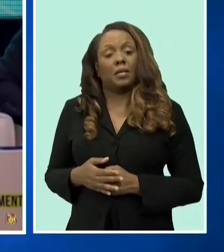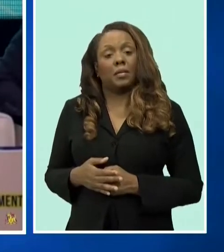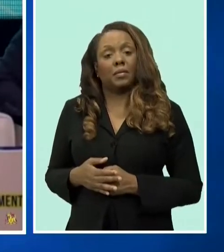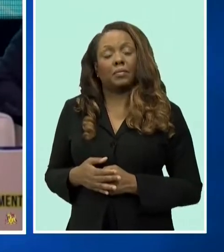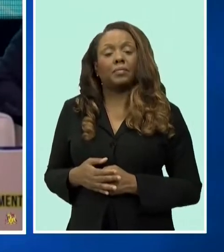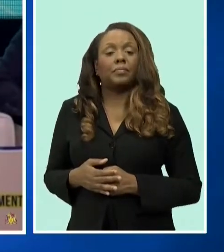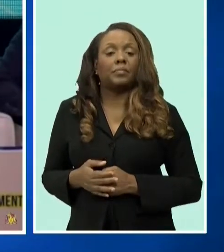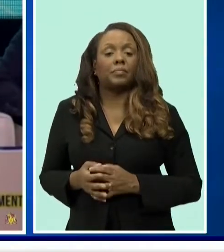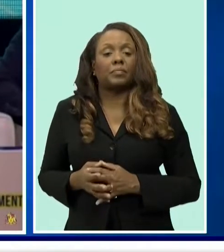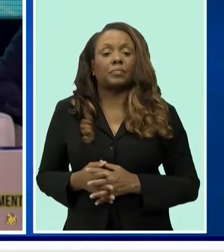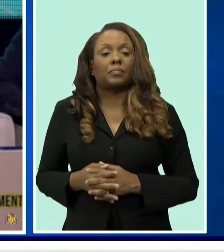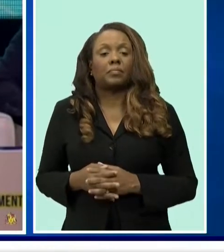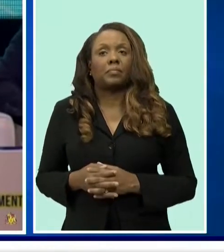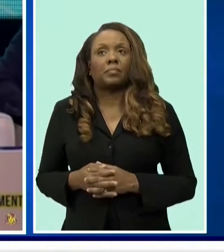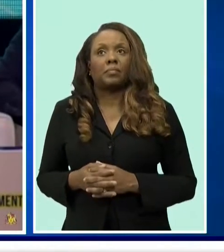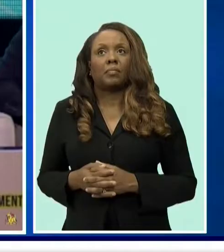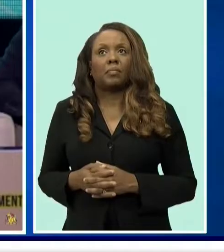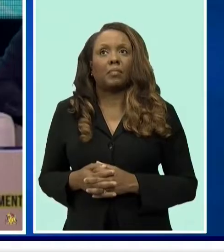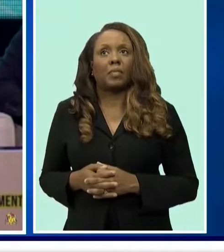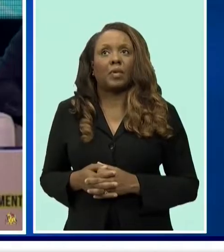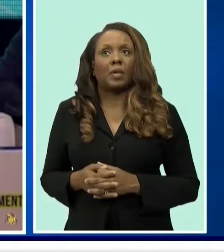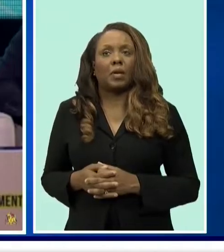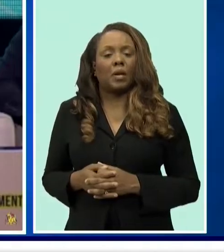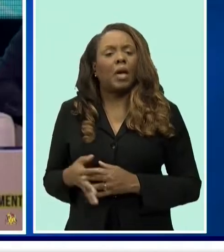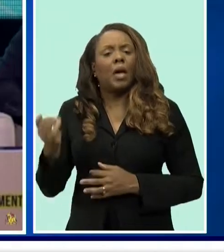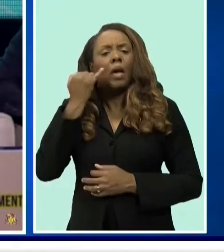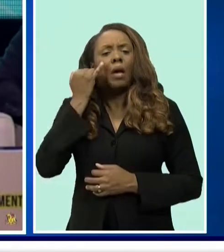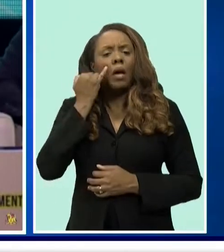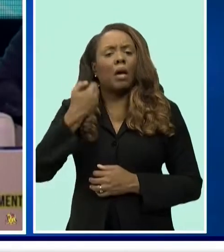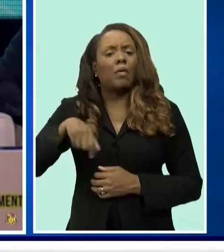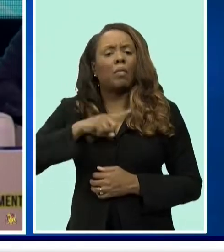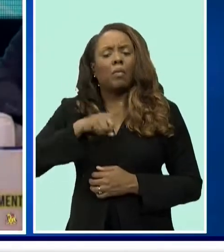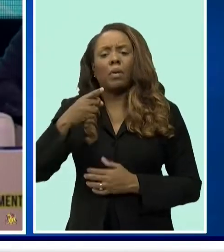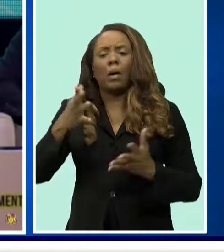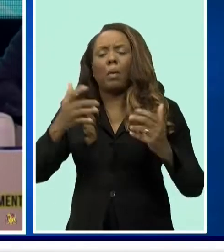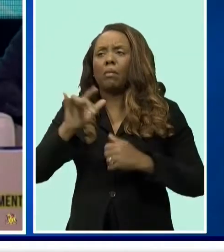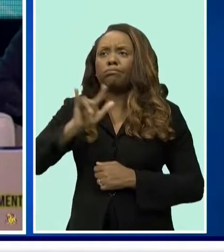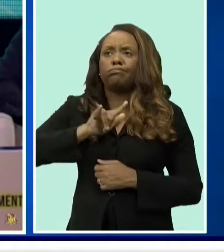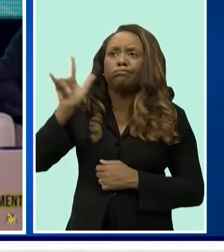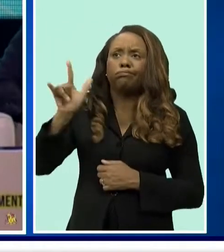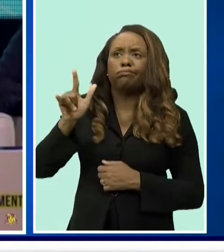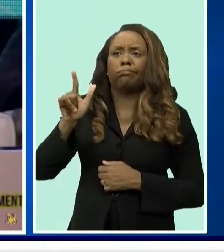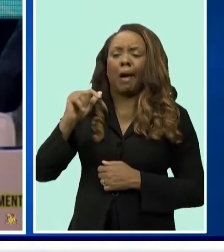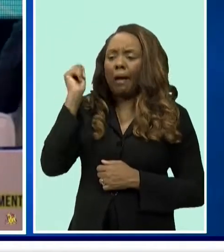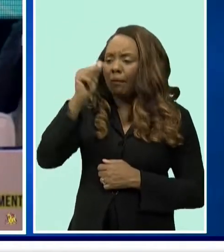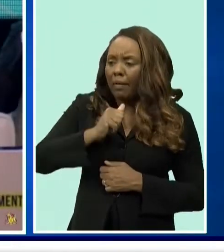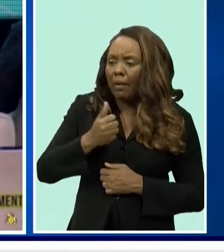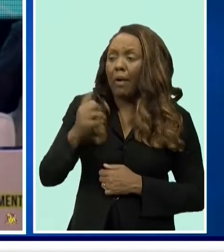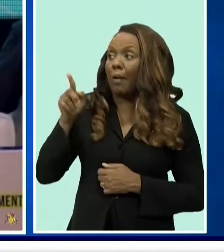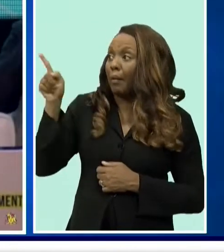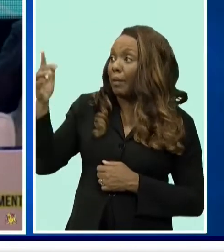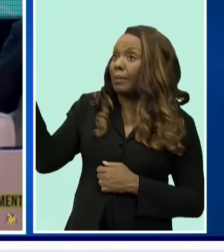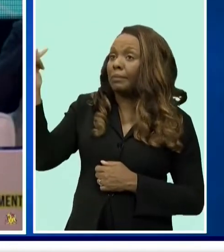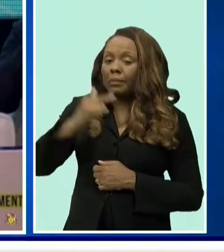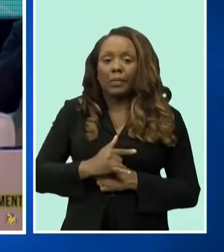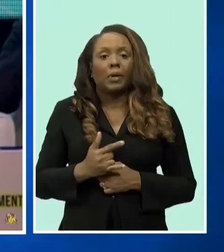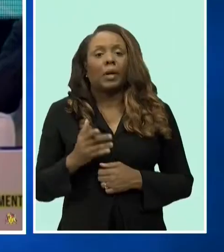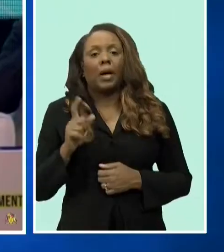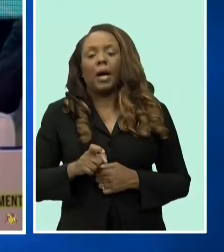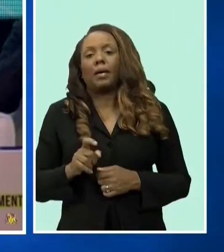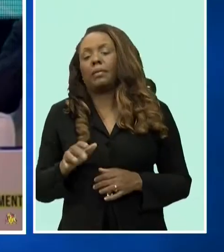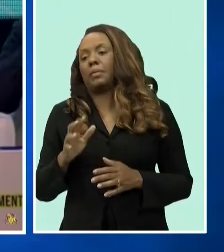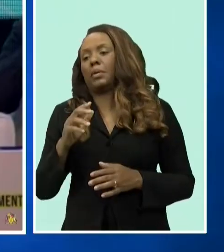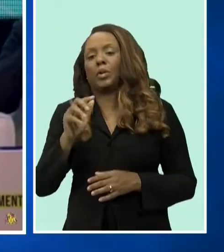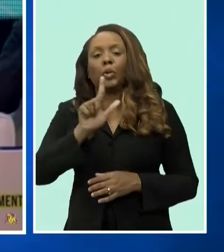need to be able to go to an African country or you coming to the Caribbean. Many of you talk about having to spend 28 hours, 40